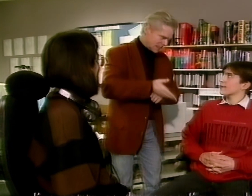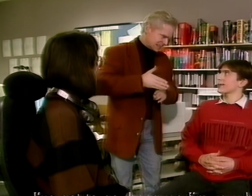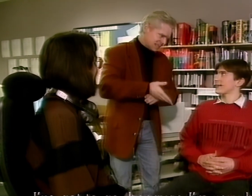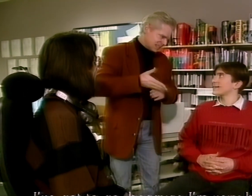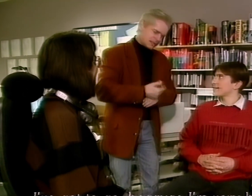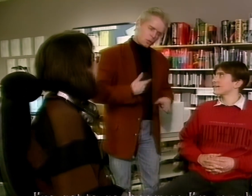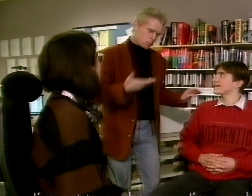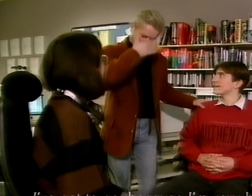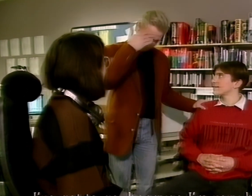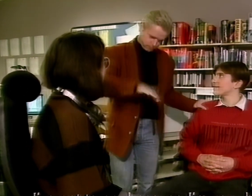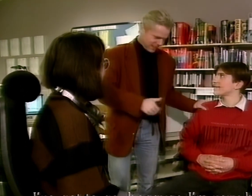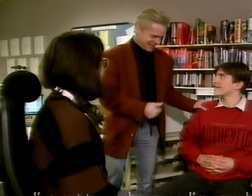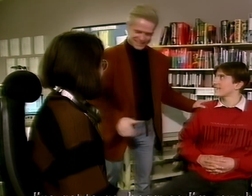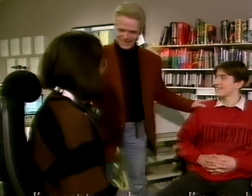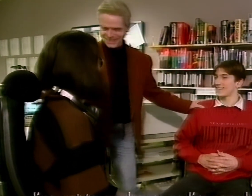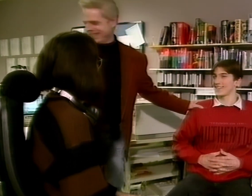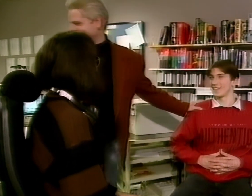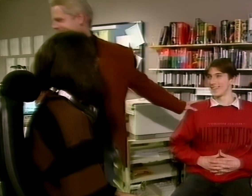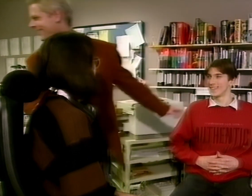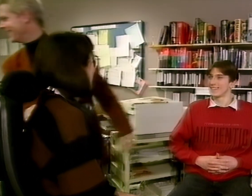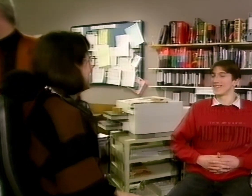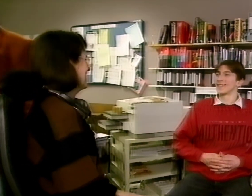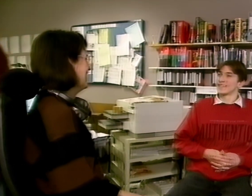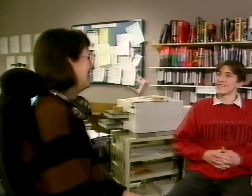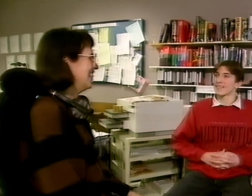Well, I've got to go because I'm very busy. got an awful lot to do. OK?